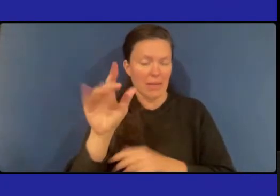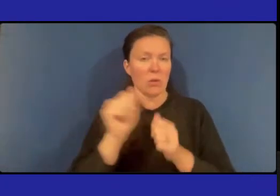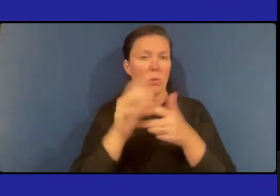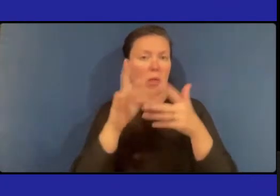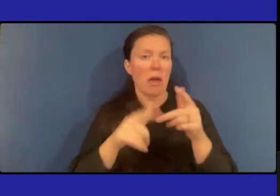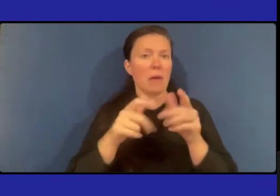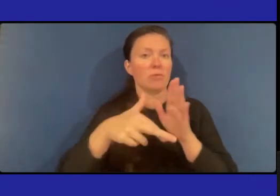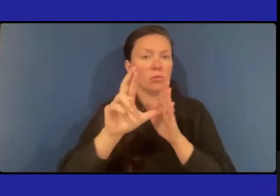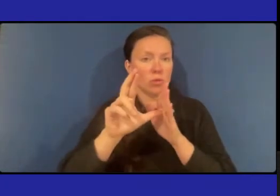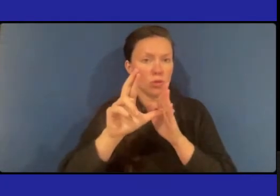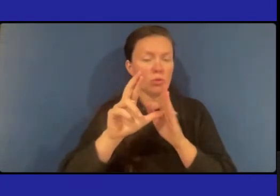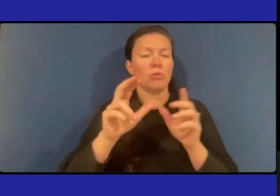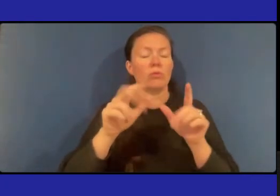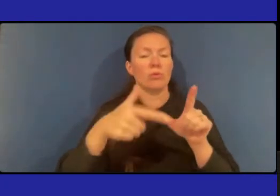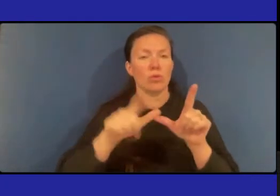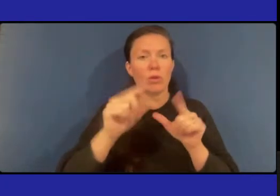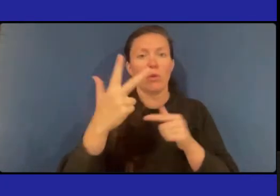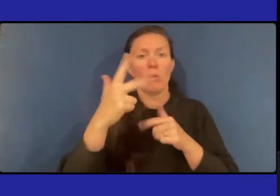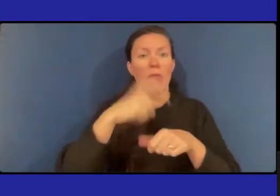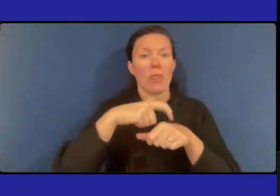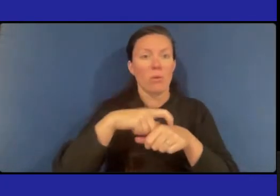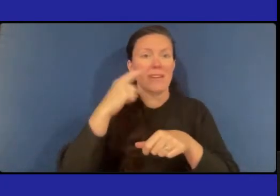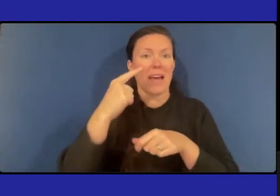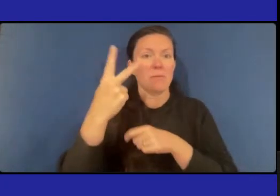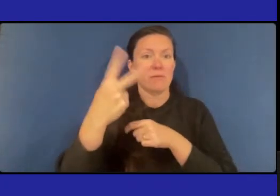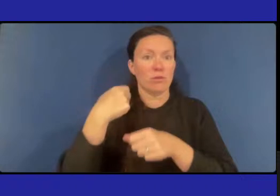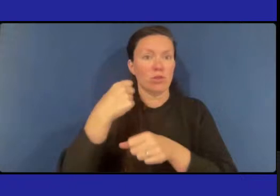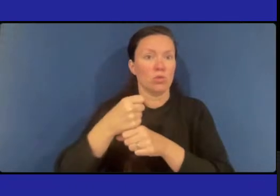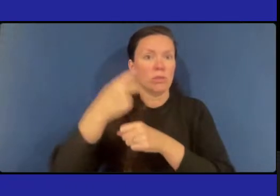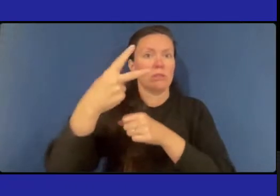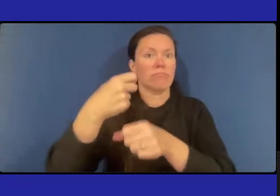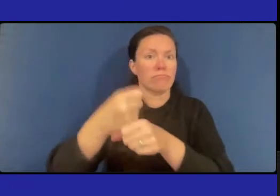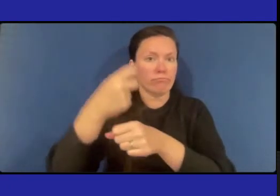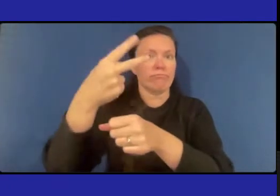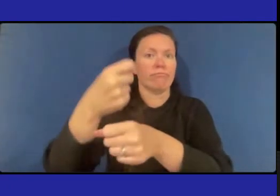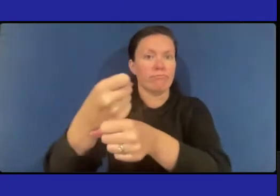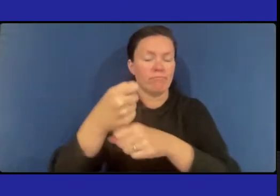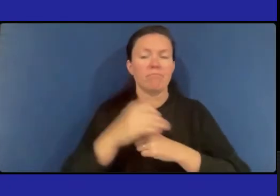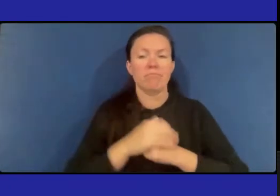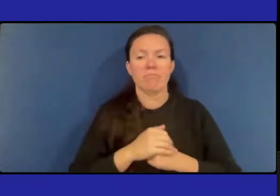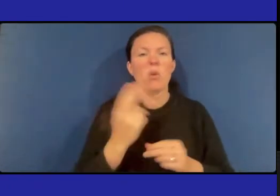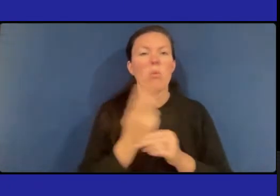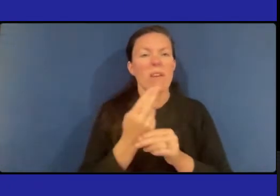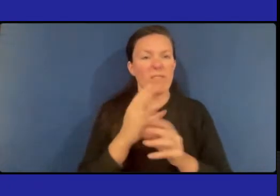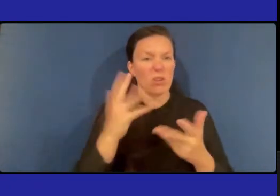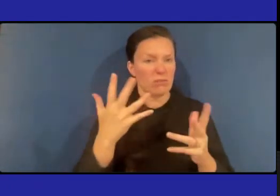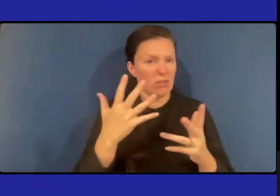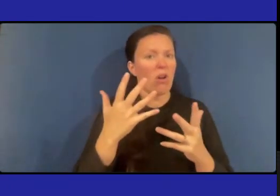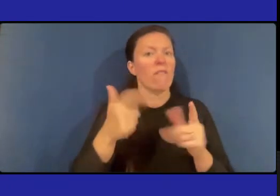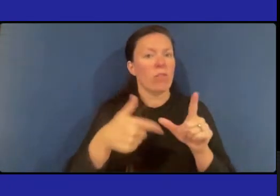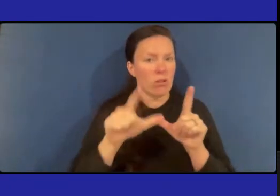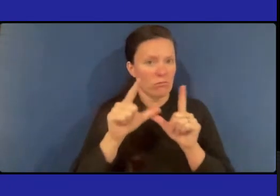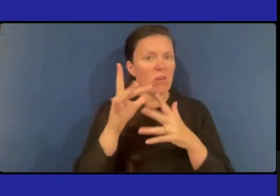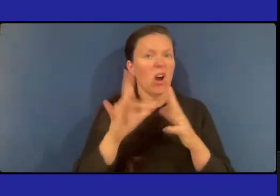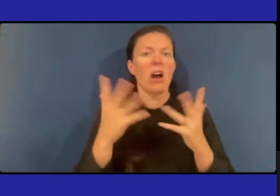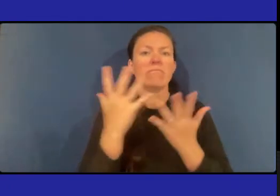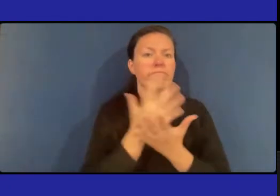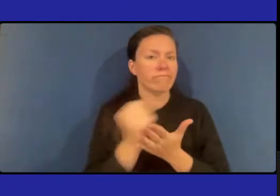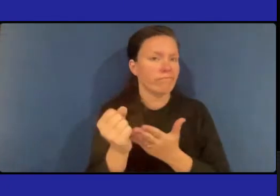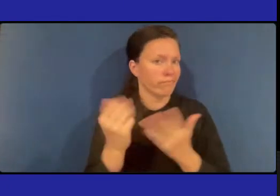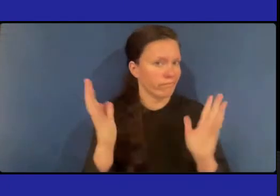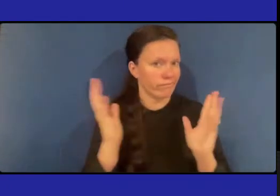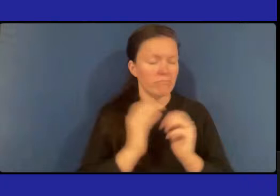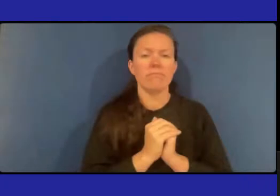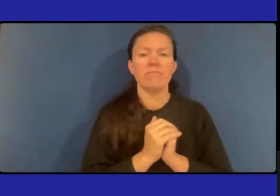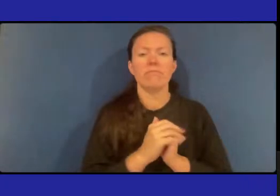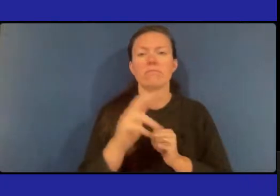3 times for successive 2-year terms. We have exercised all of these renewal options that you can see here. New York City